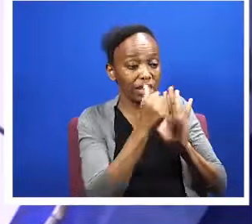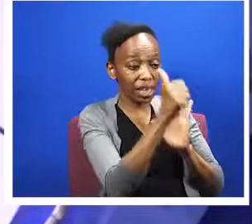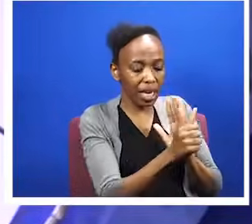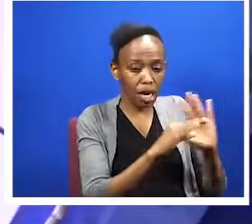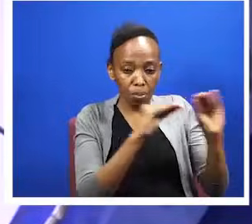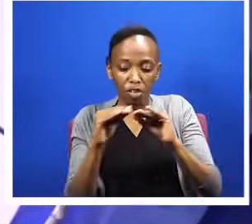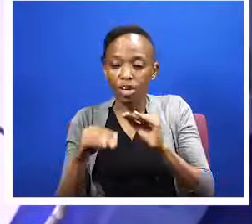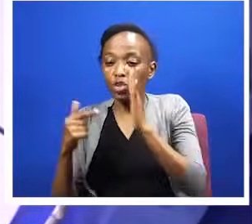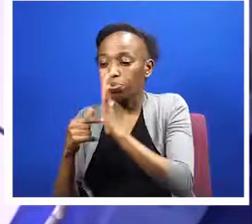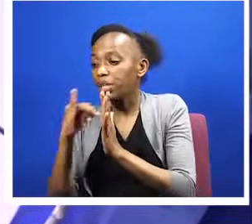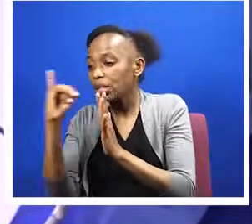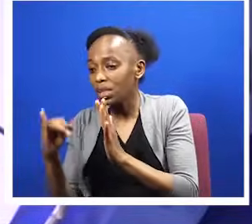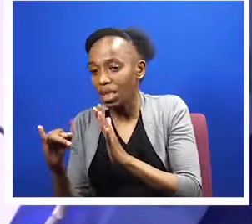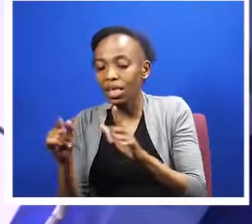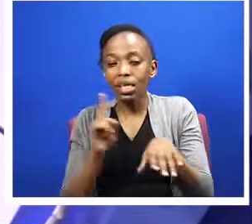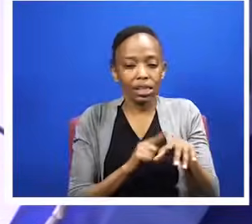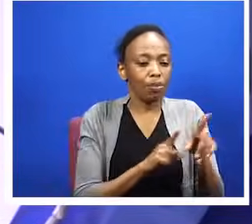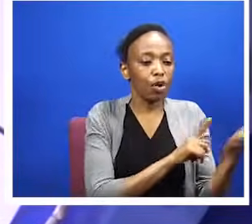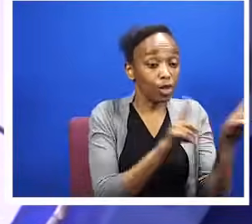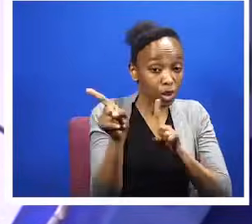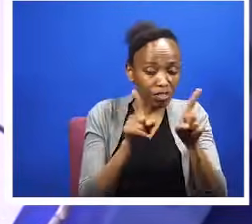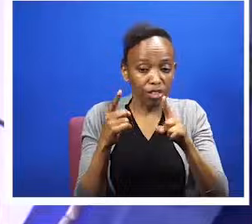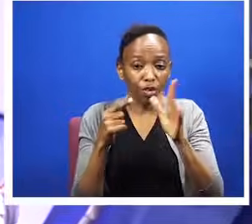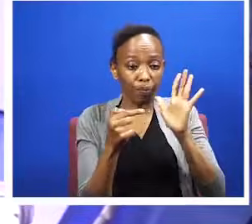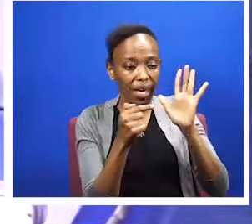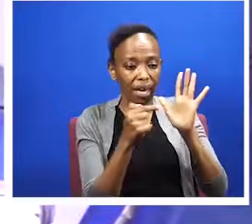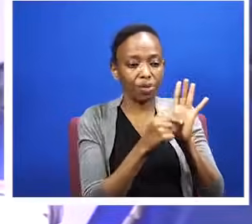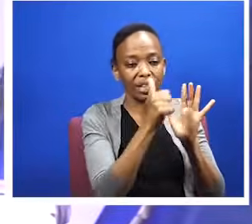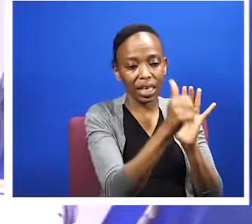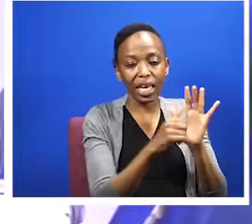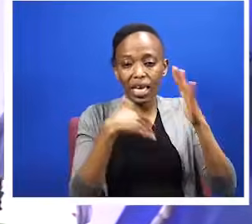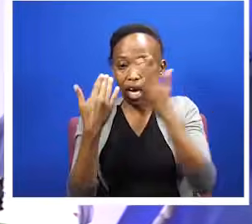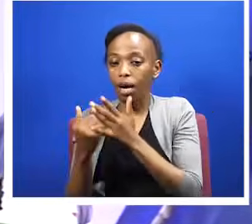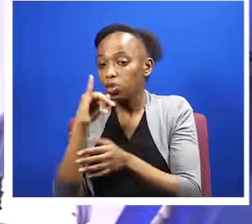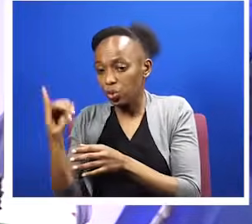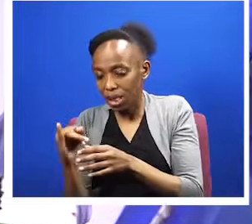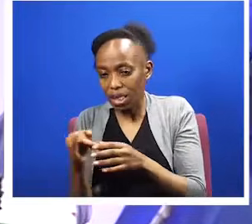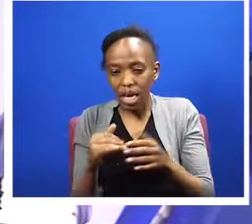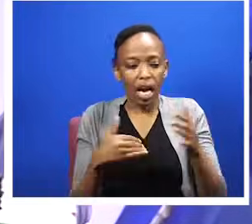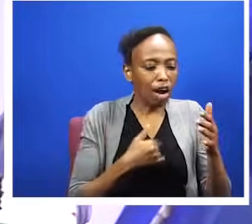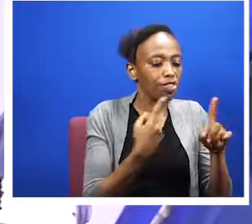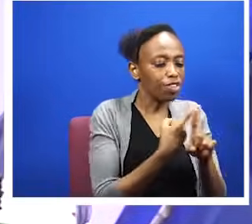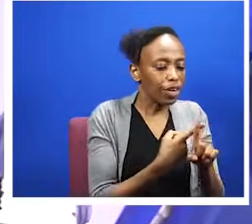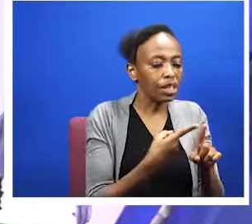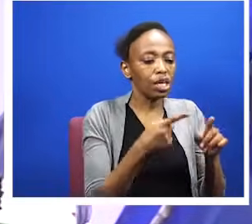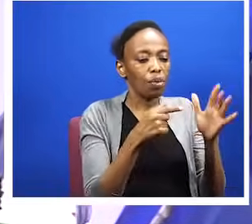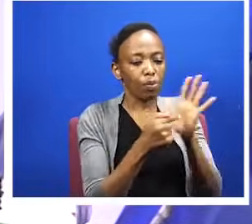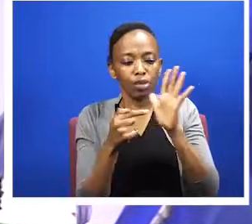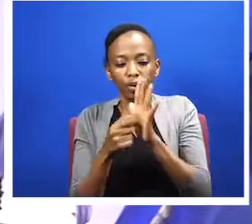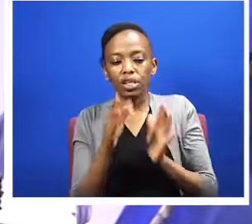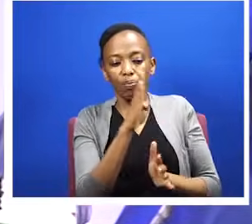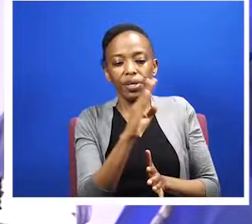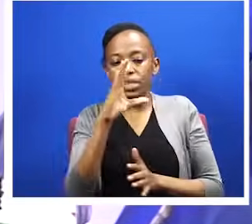Z. As you're traveling from A to Z, there are stages. This stage, point B, stage B, and until all the way until